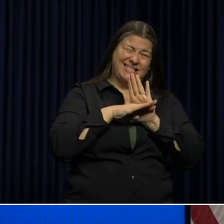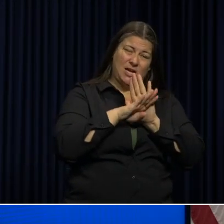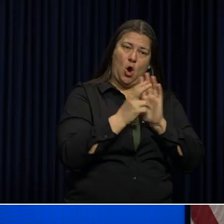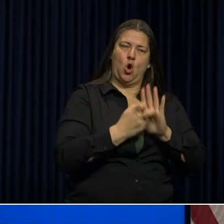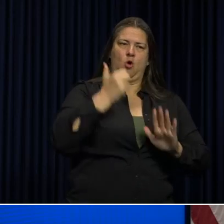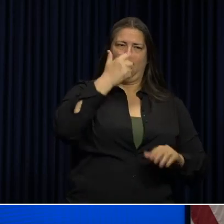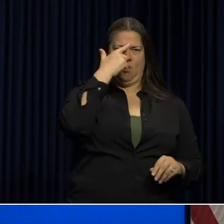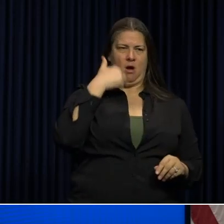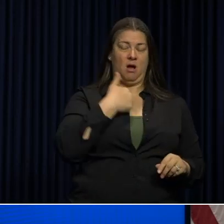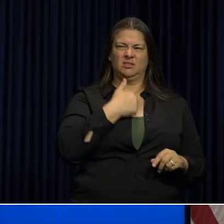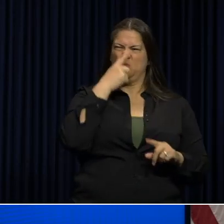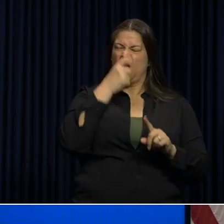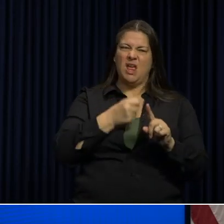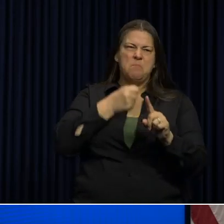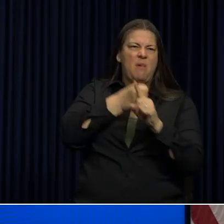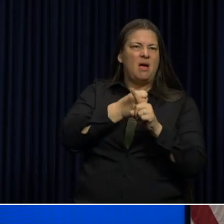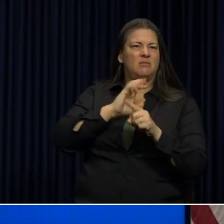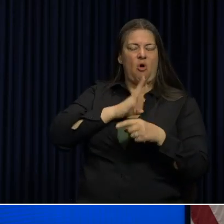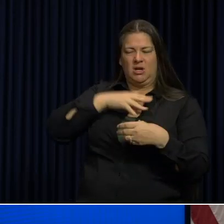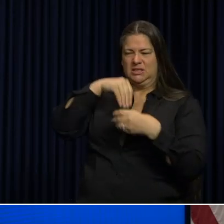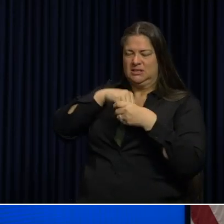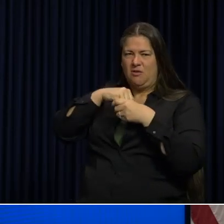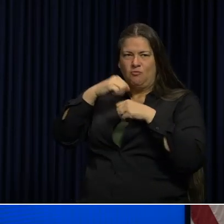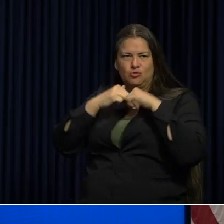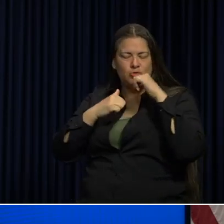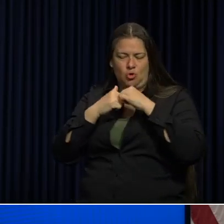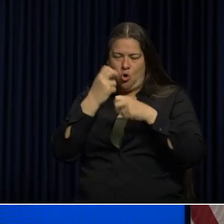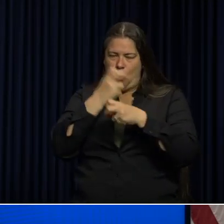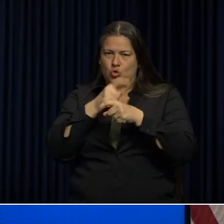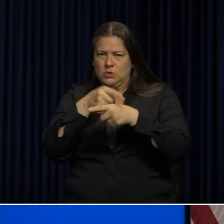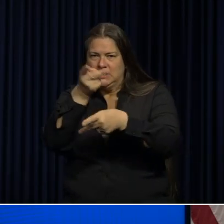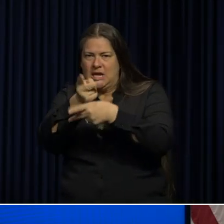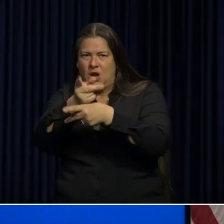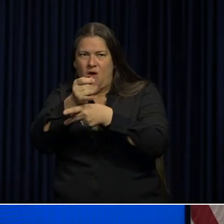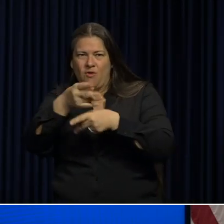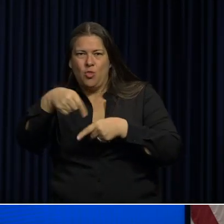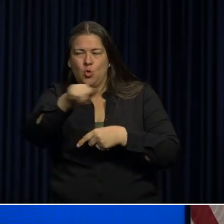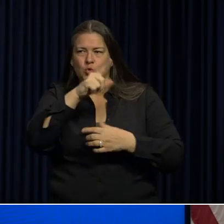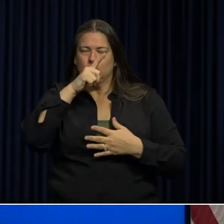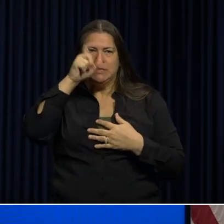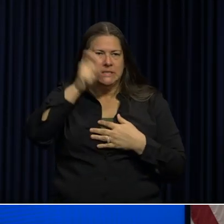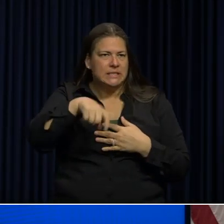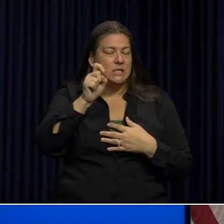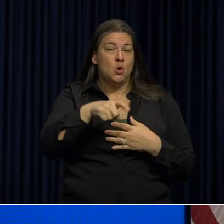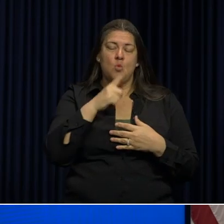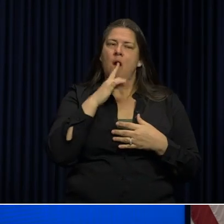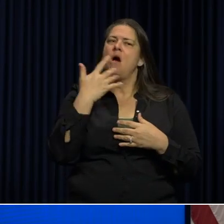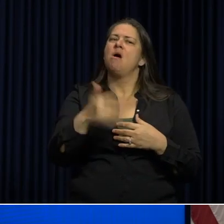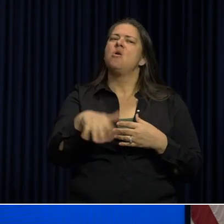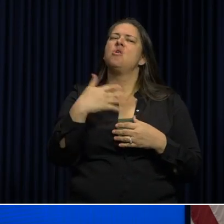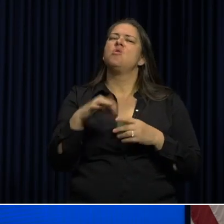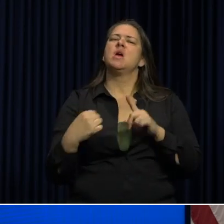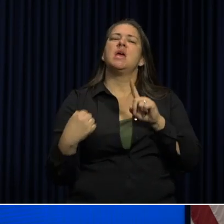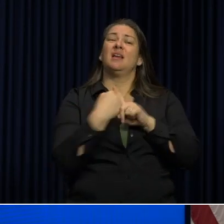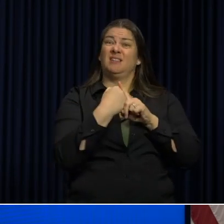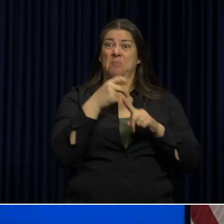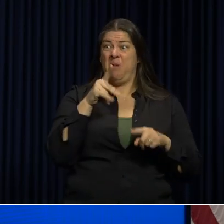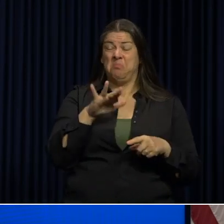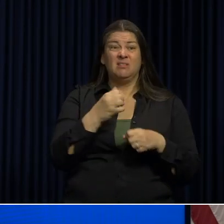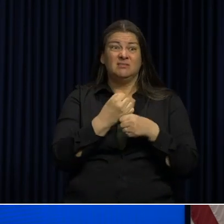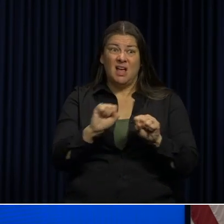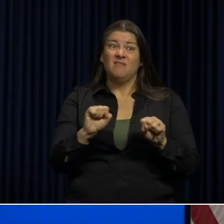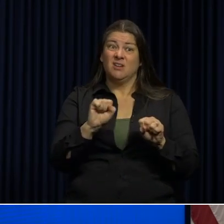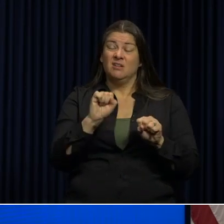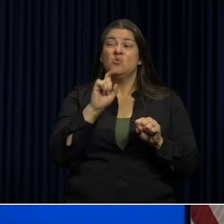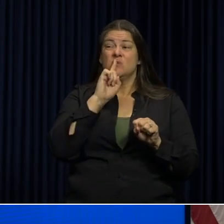impact infrastructure. It'll impact our ability to care for those that are most needed. It'll hit public safety in a